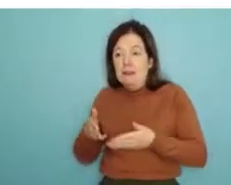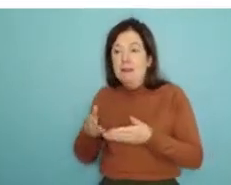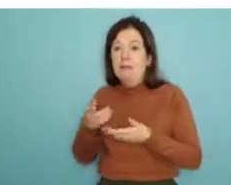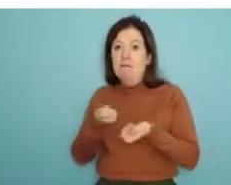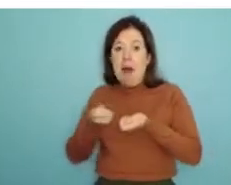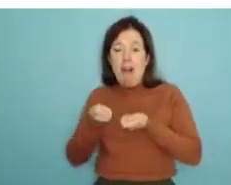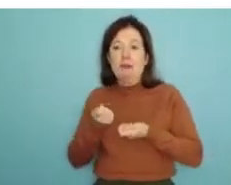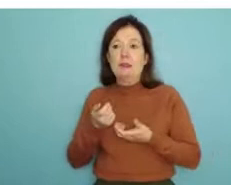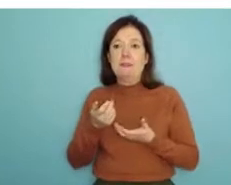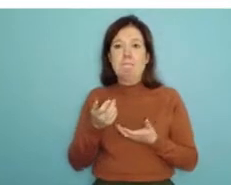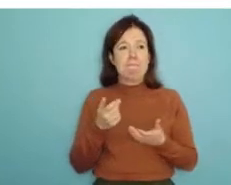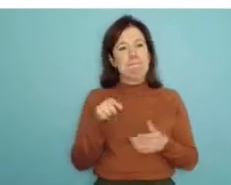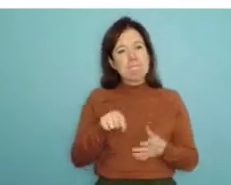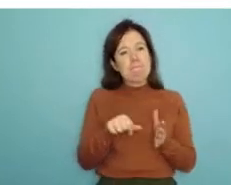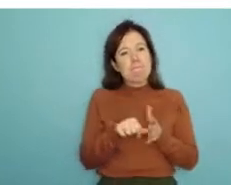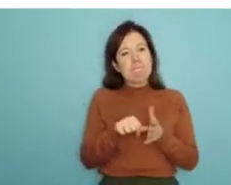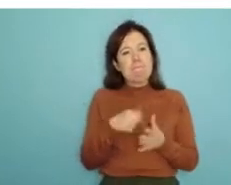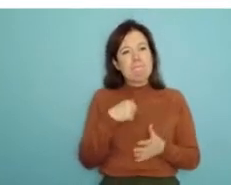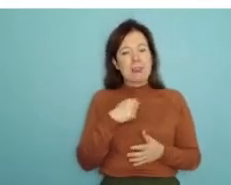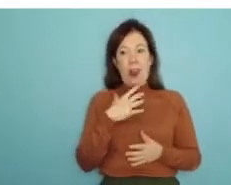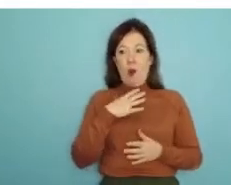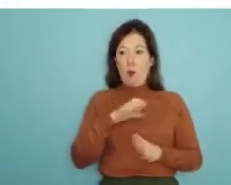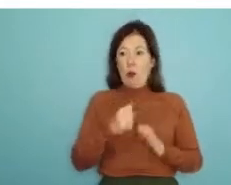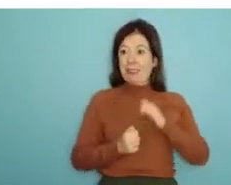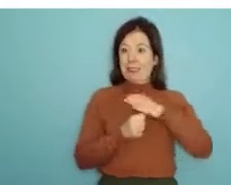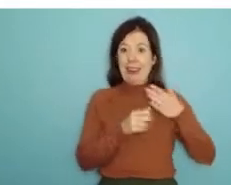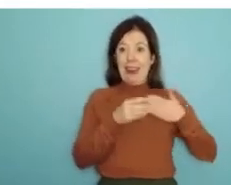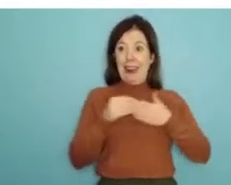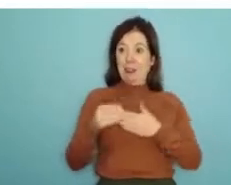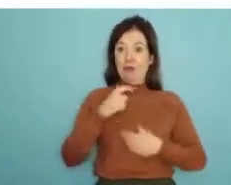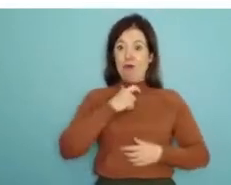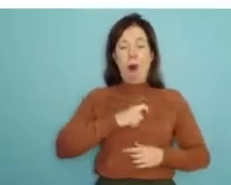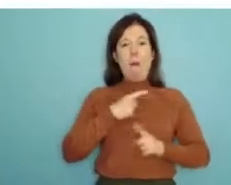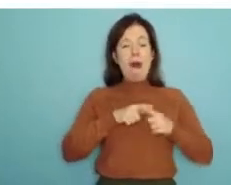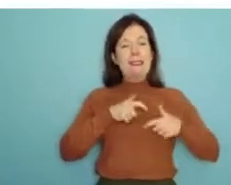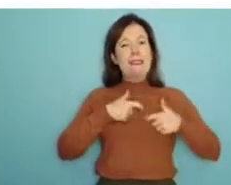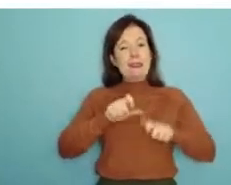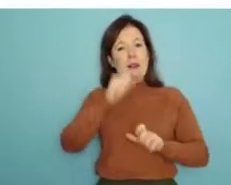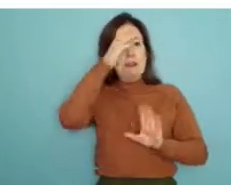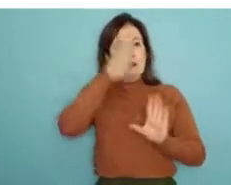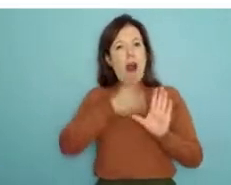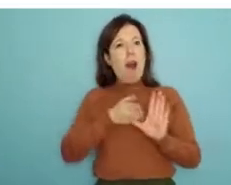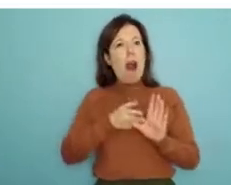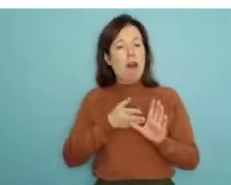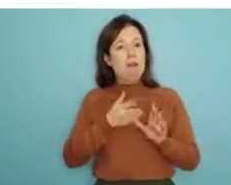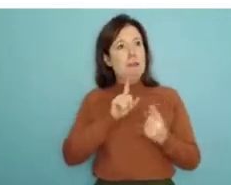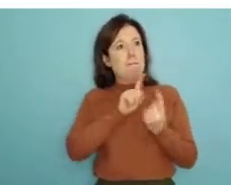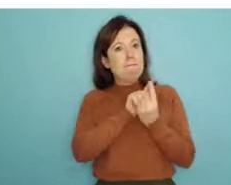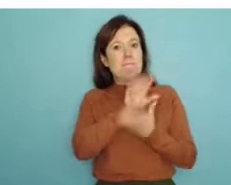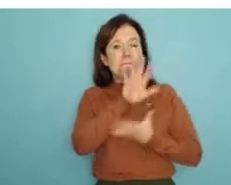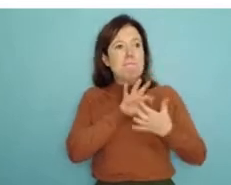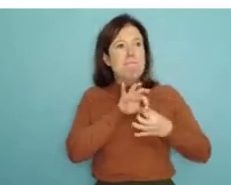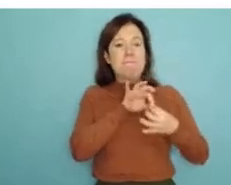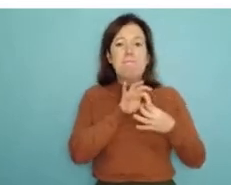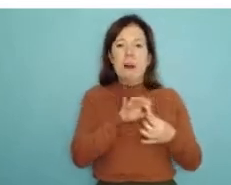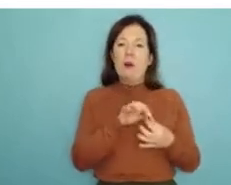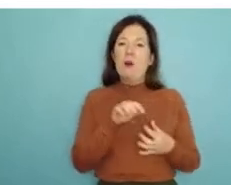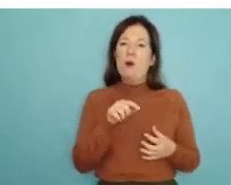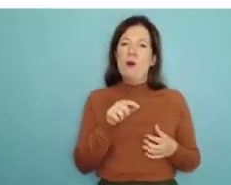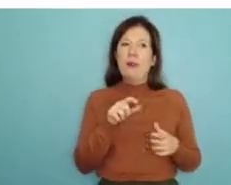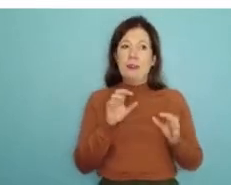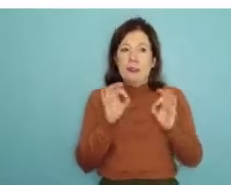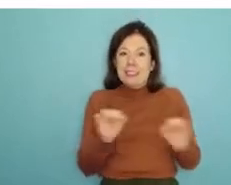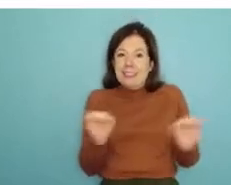can still be a psychologist within a senior leader role. And that's something that I'm still grappling with, I think. And then managing my imposter